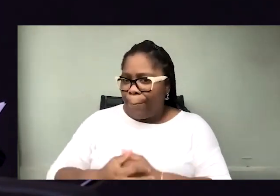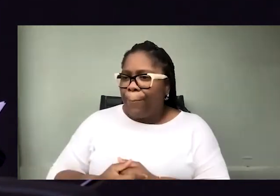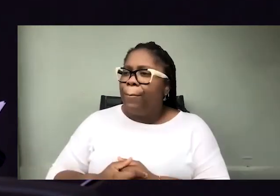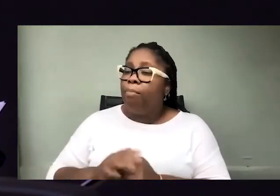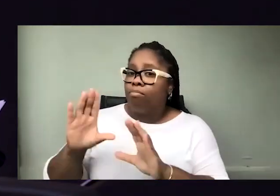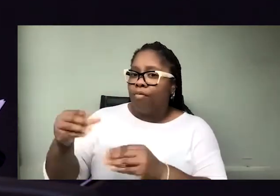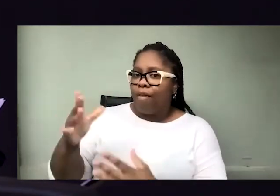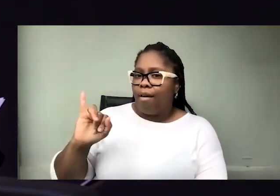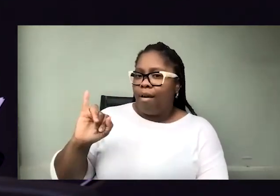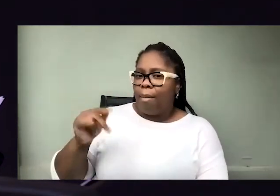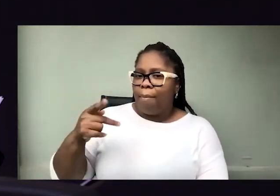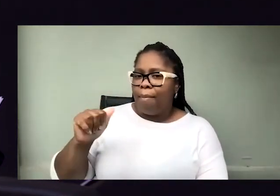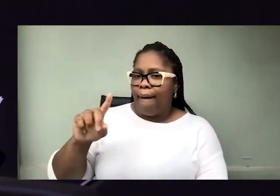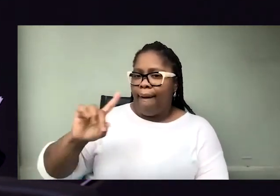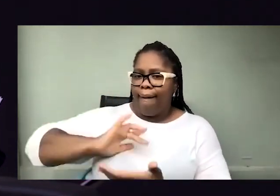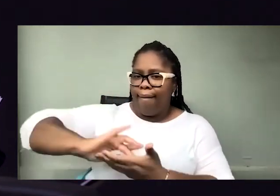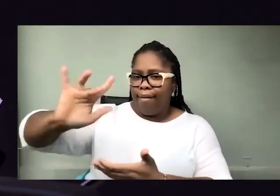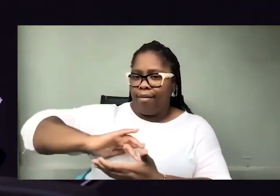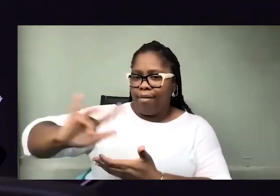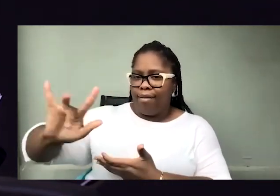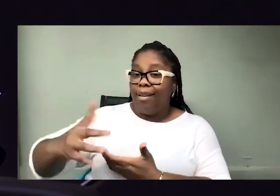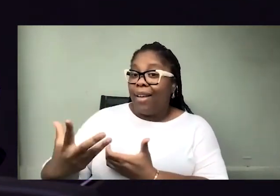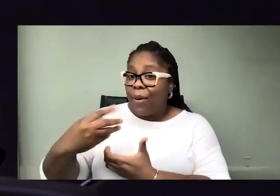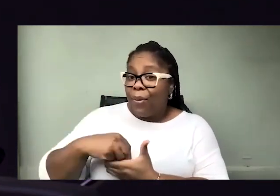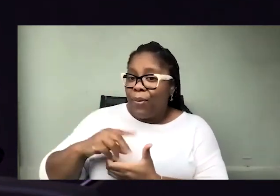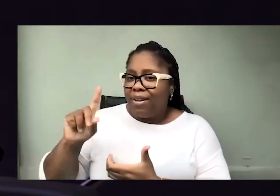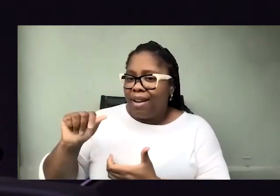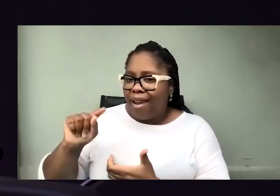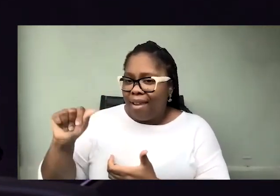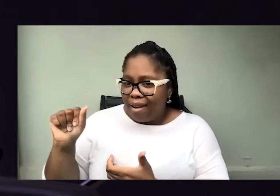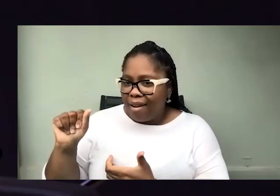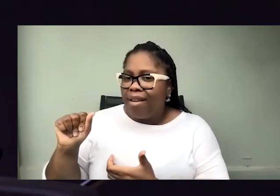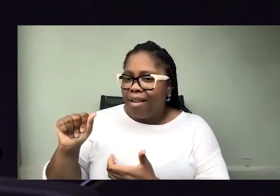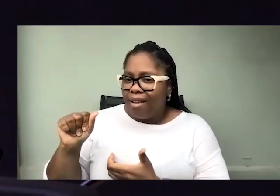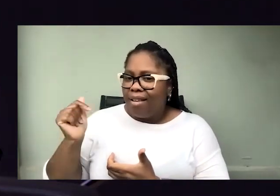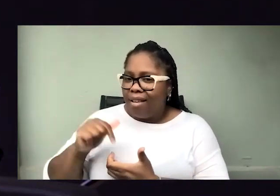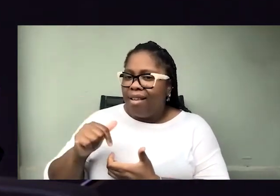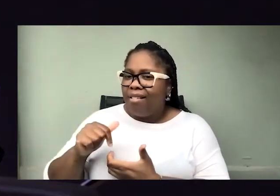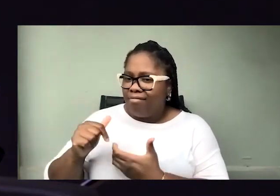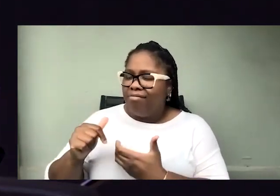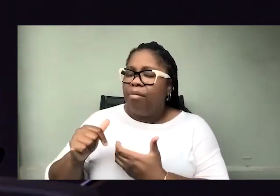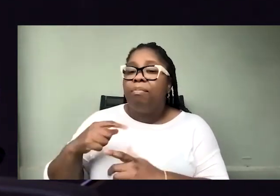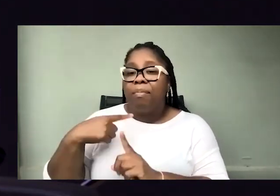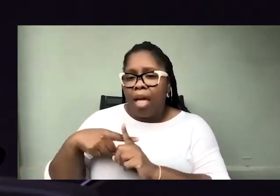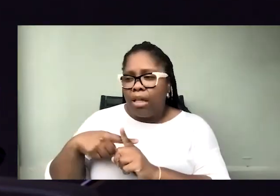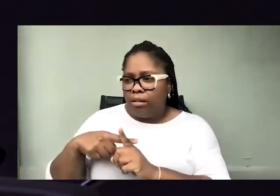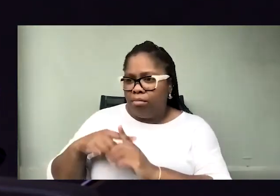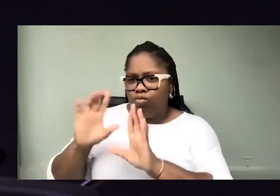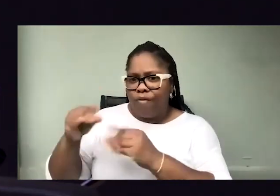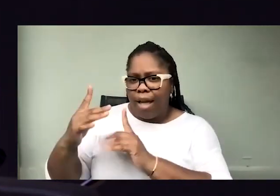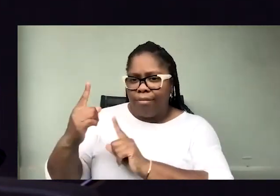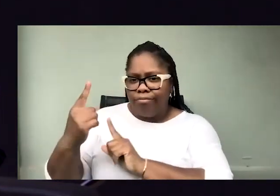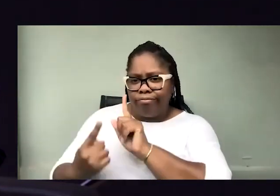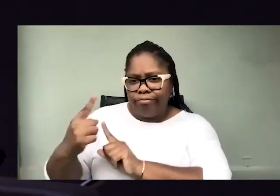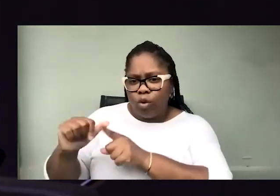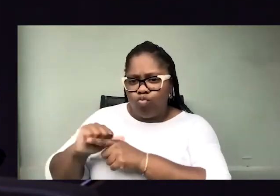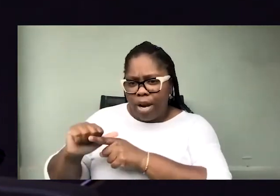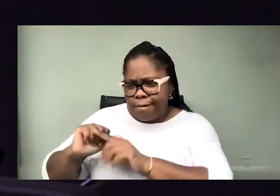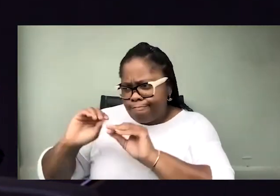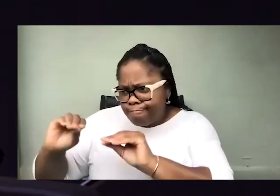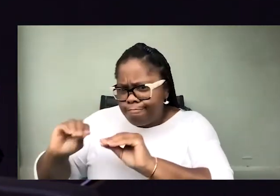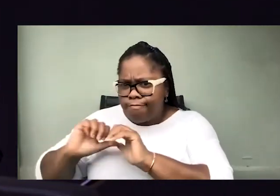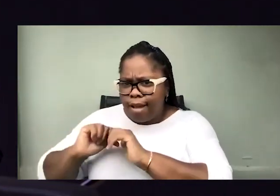the iPads with the data plans, but access to individual training so that older adults can learn how to use